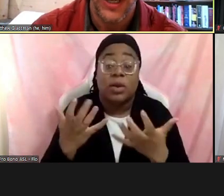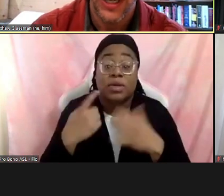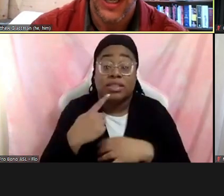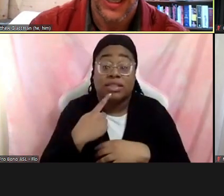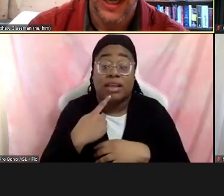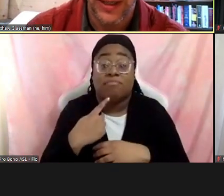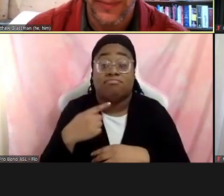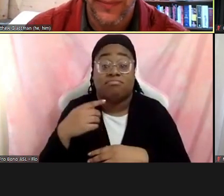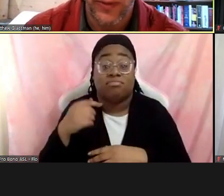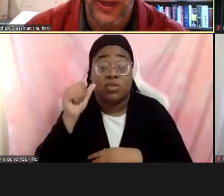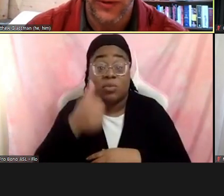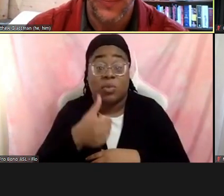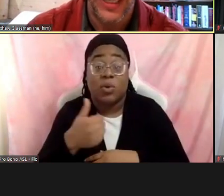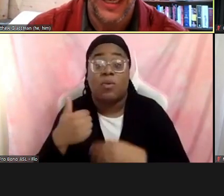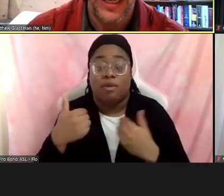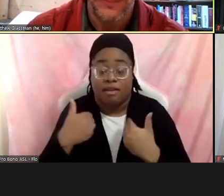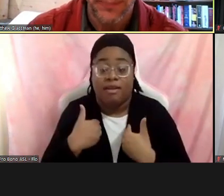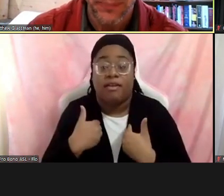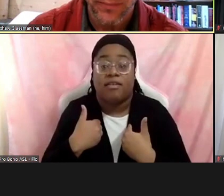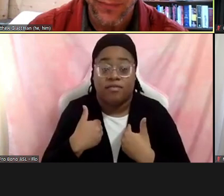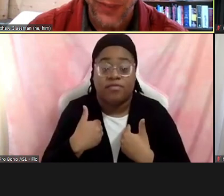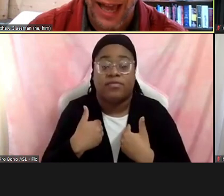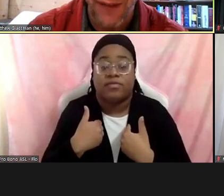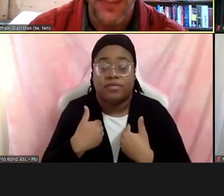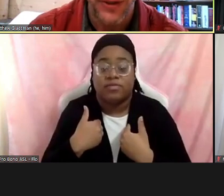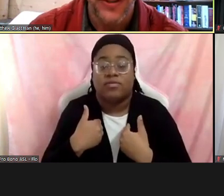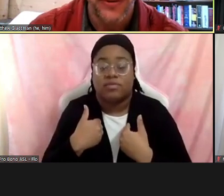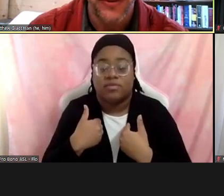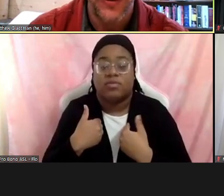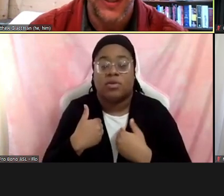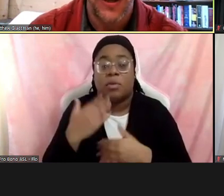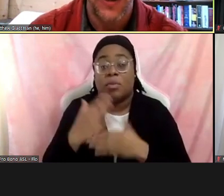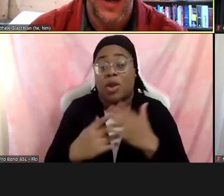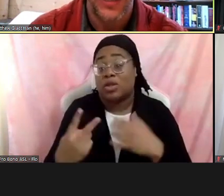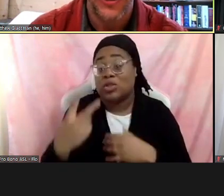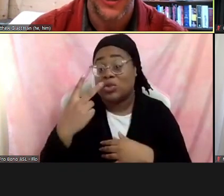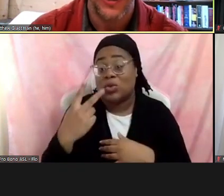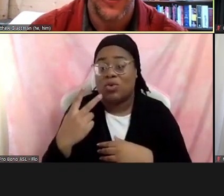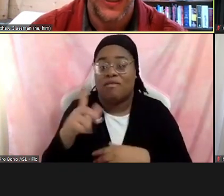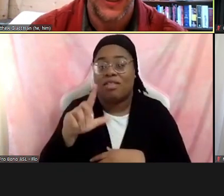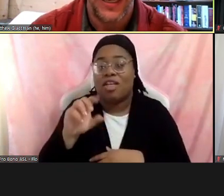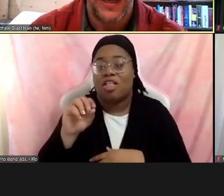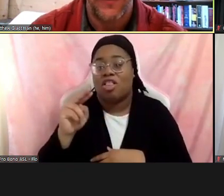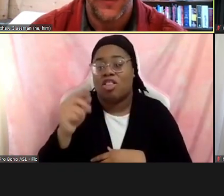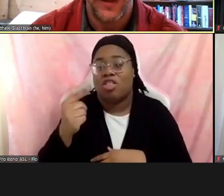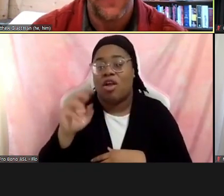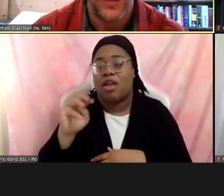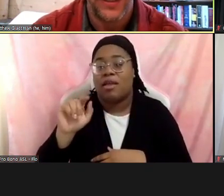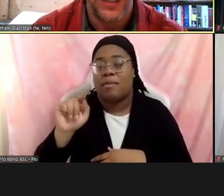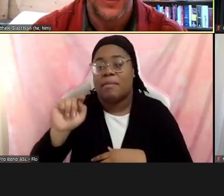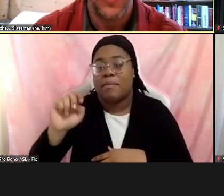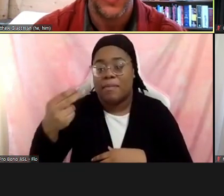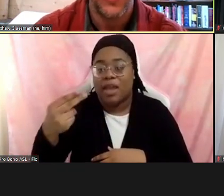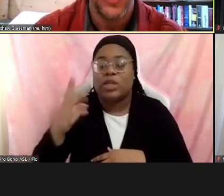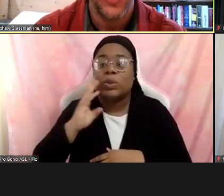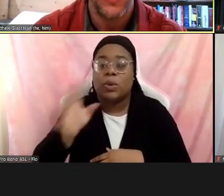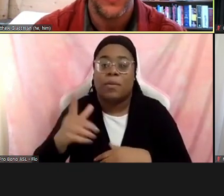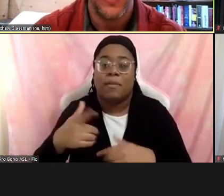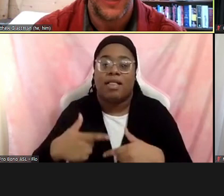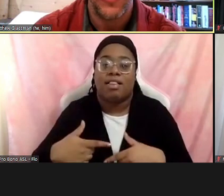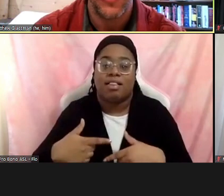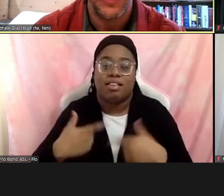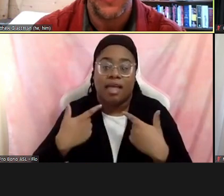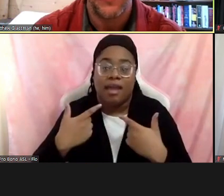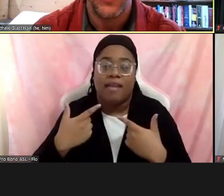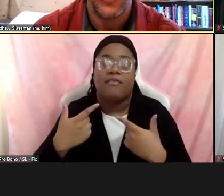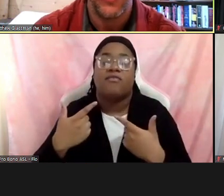tomorrow we will be having part two of the long match. It'll be a live event at Double Edge Theater,